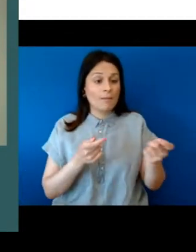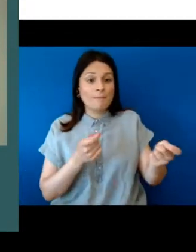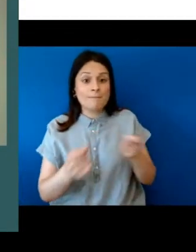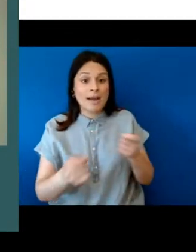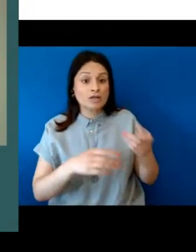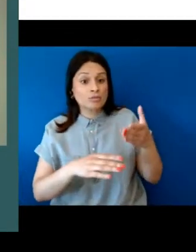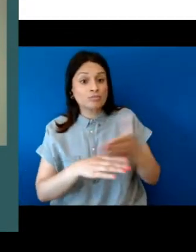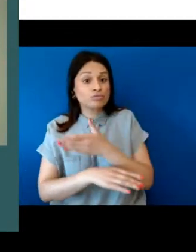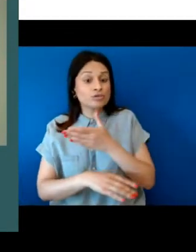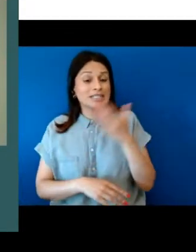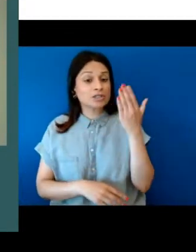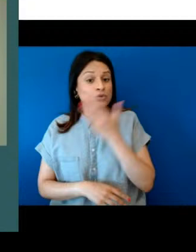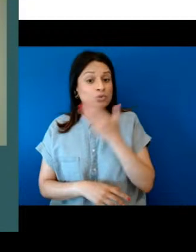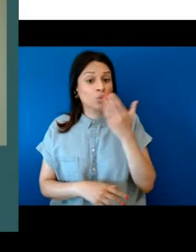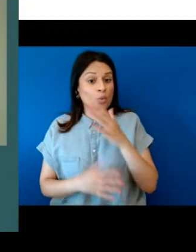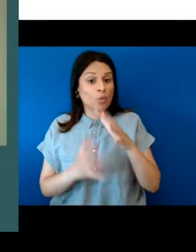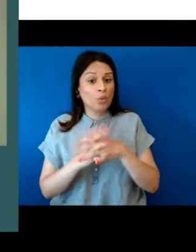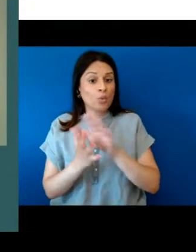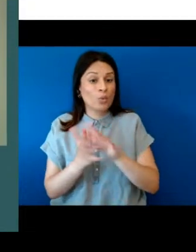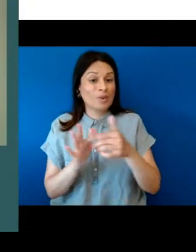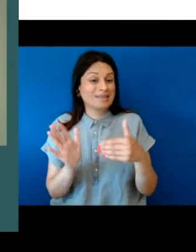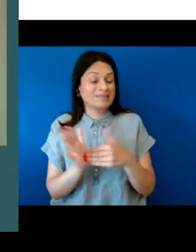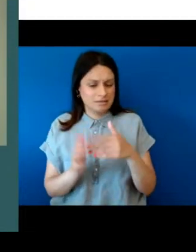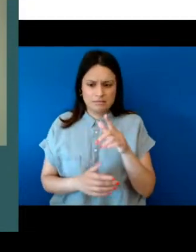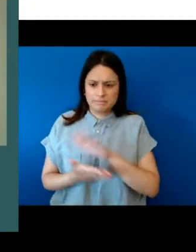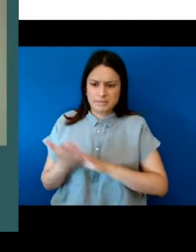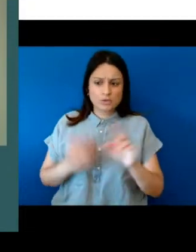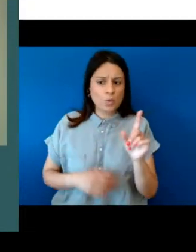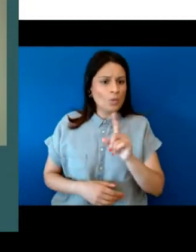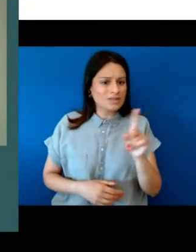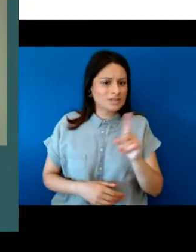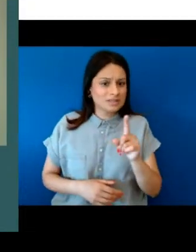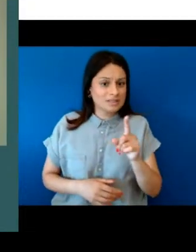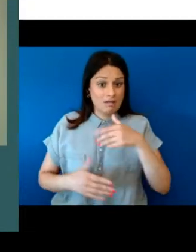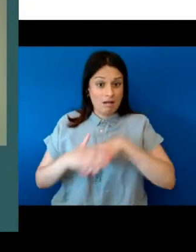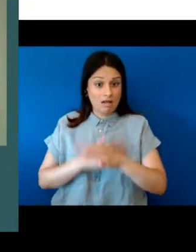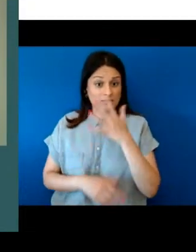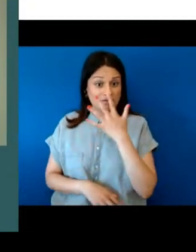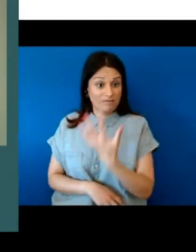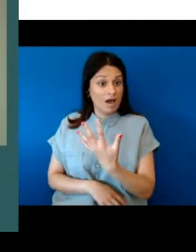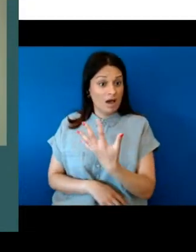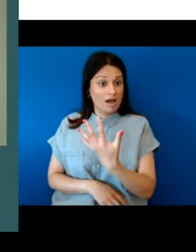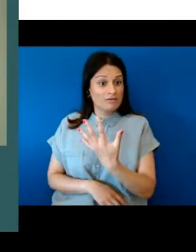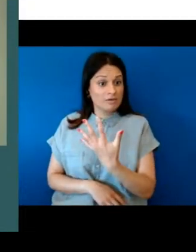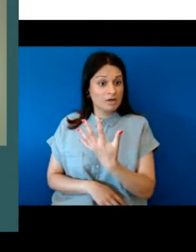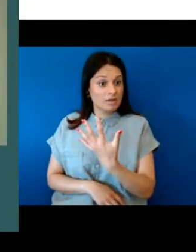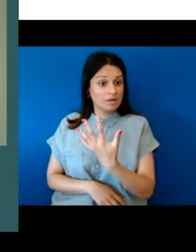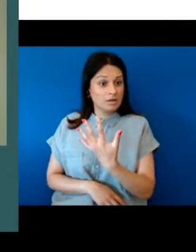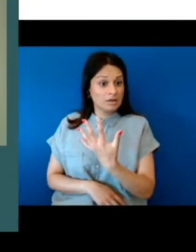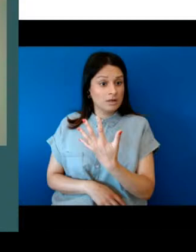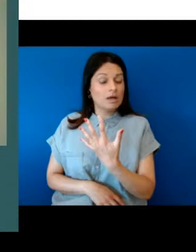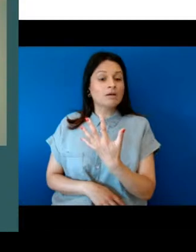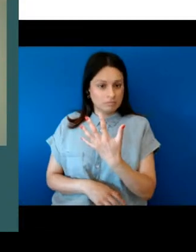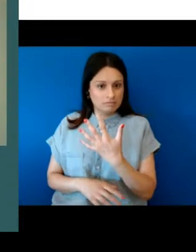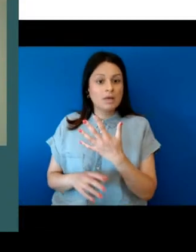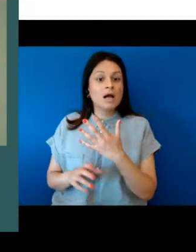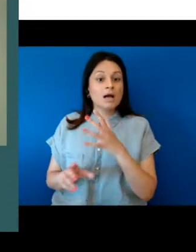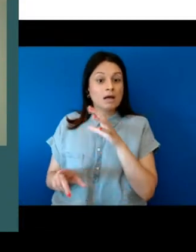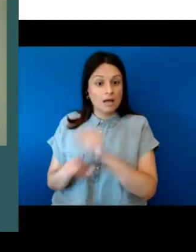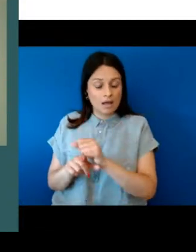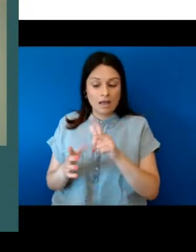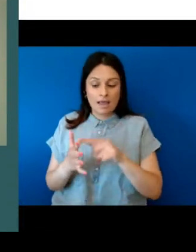which suggests that children under the age of 5 are diagnosed with either episodic viral wheeze